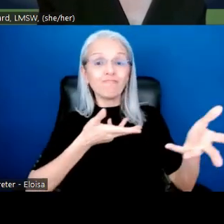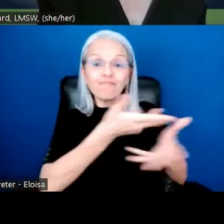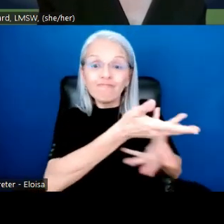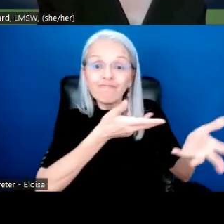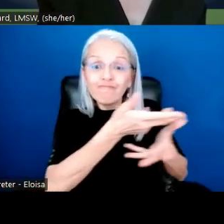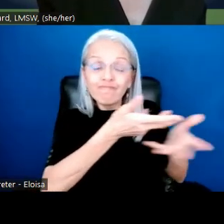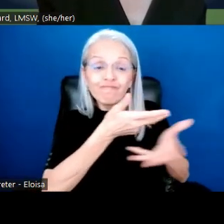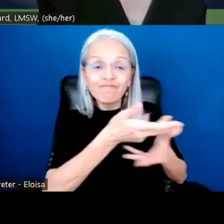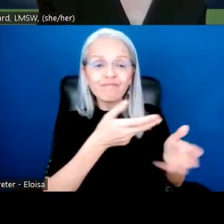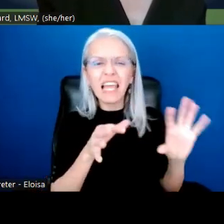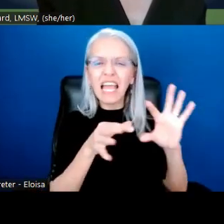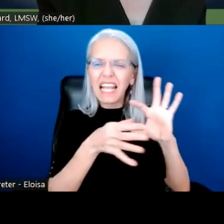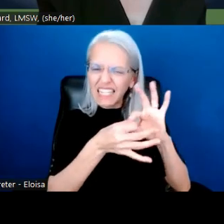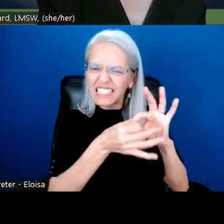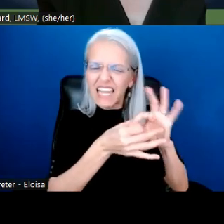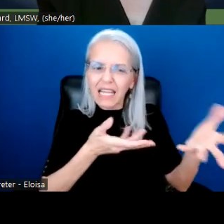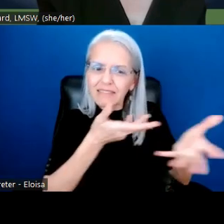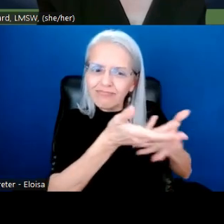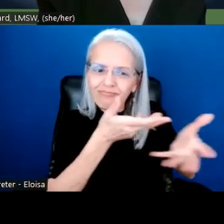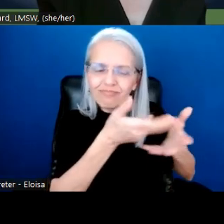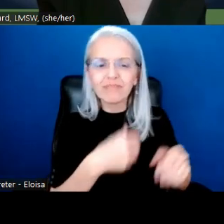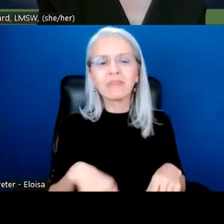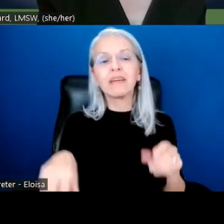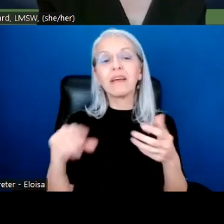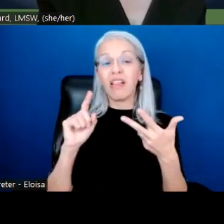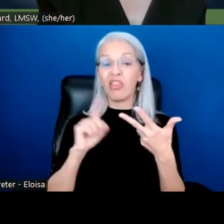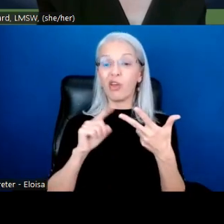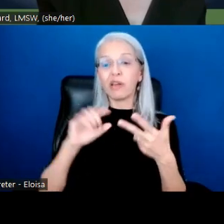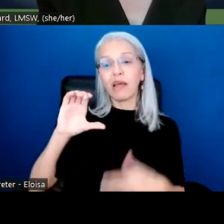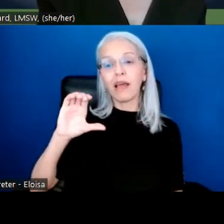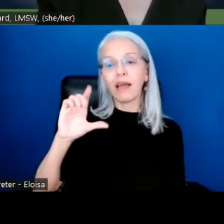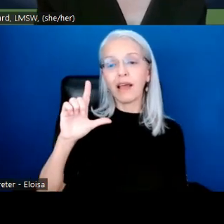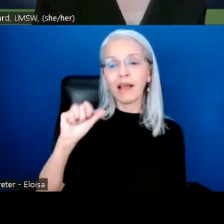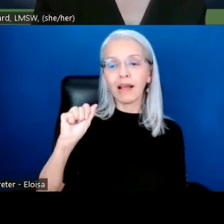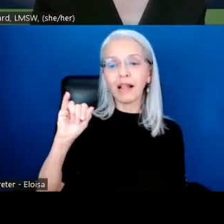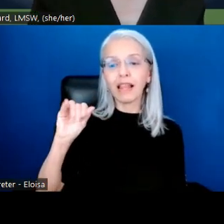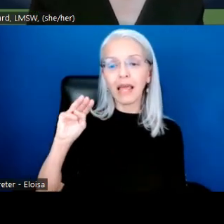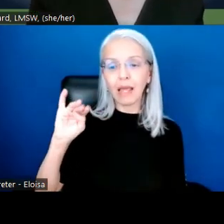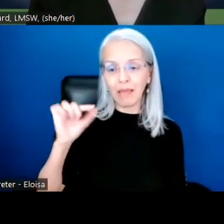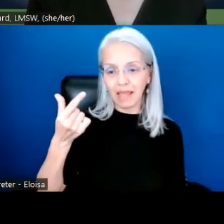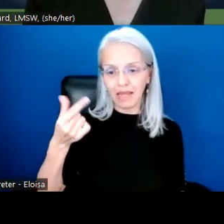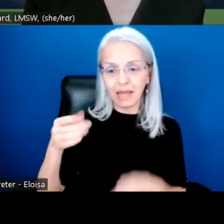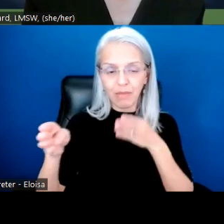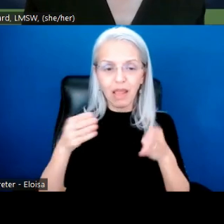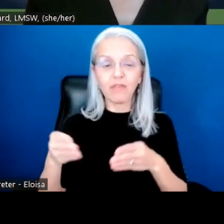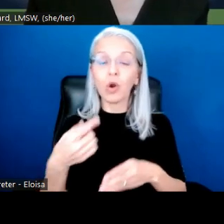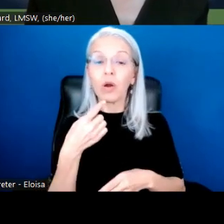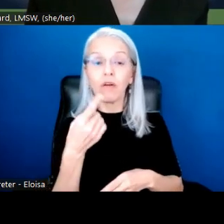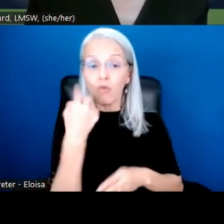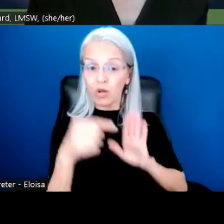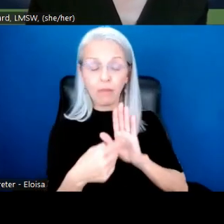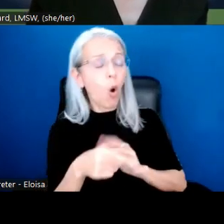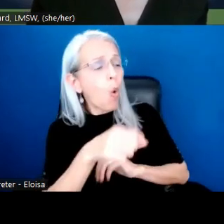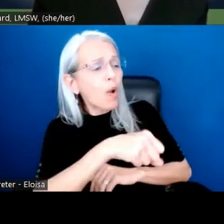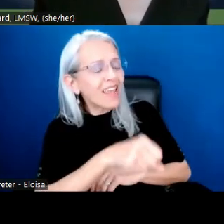connecting reactions, and of course, claiming behaviors in terms of, yes, oh,